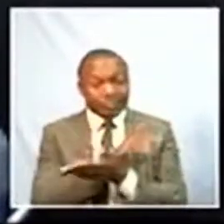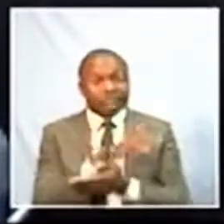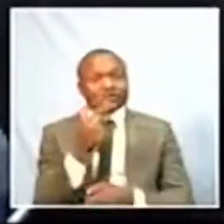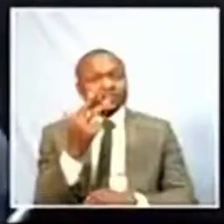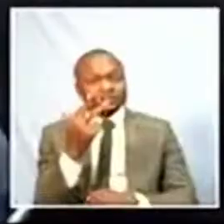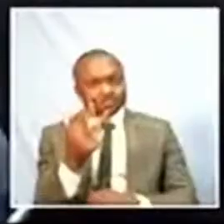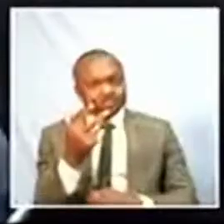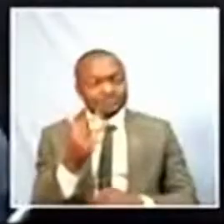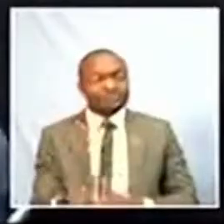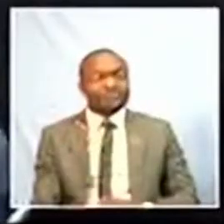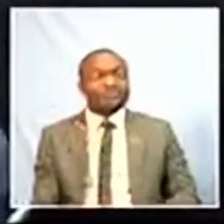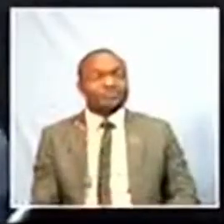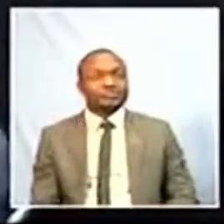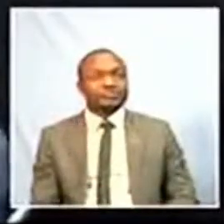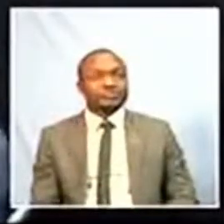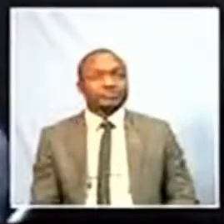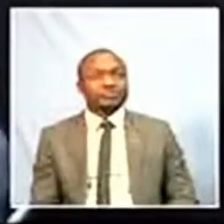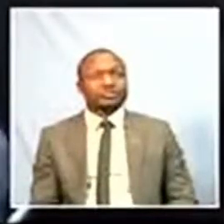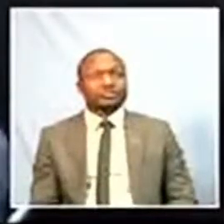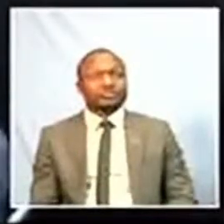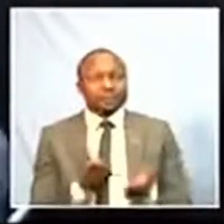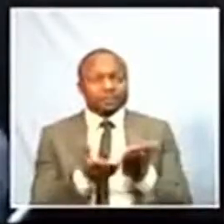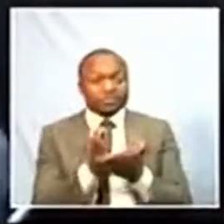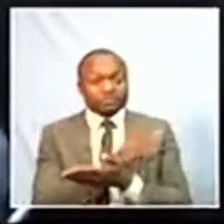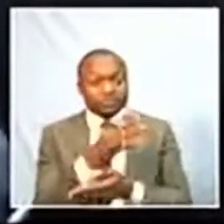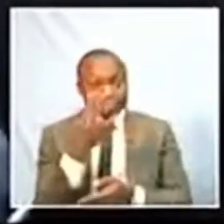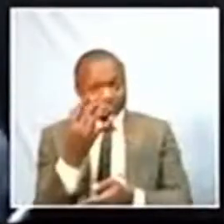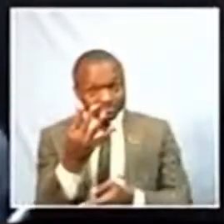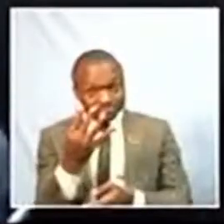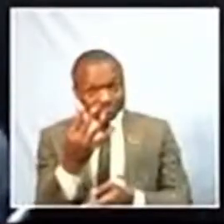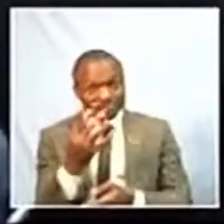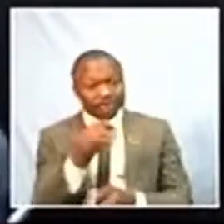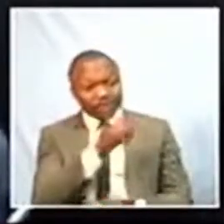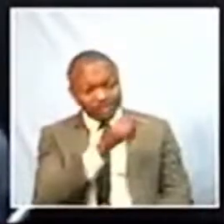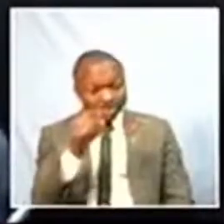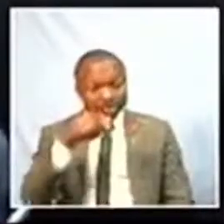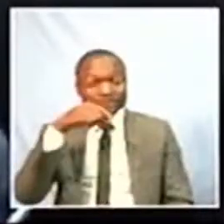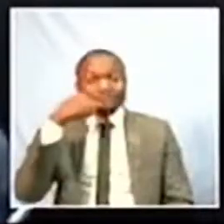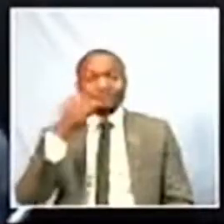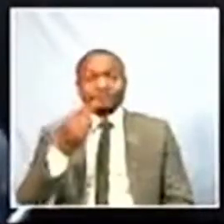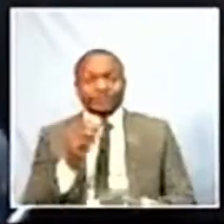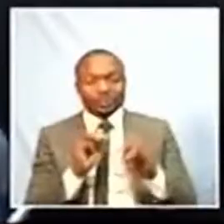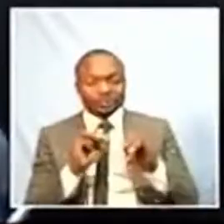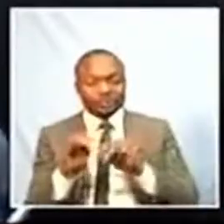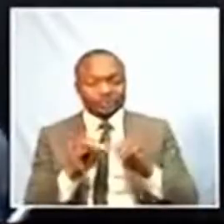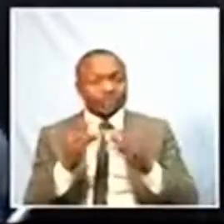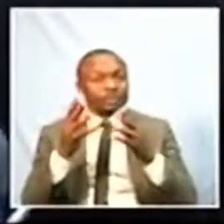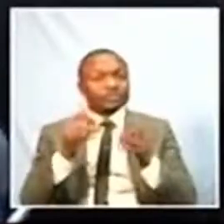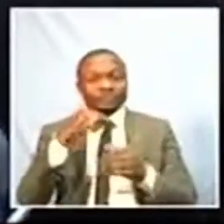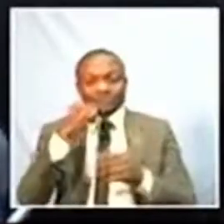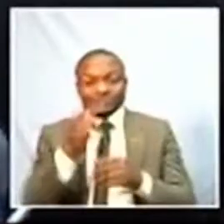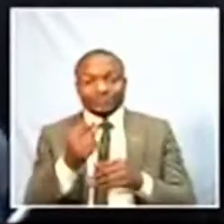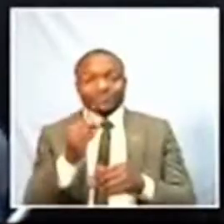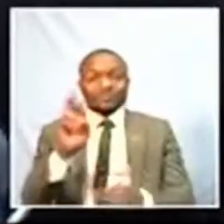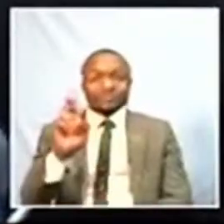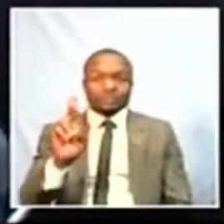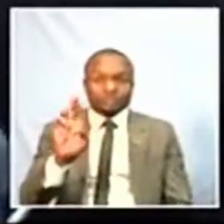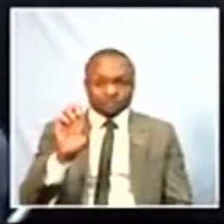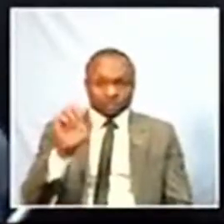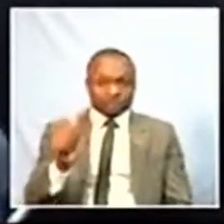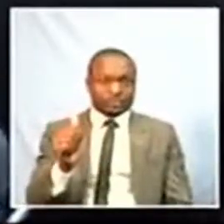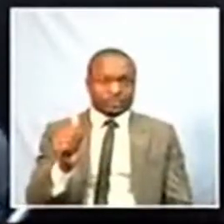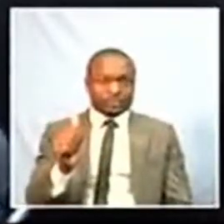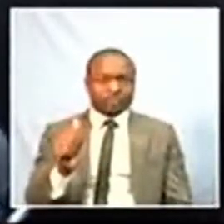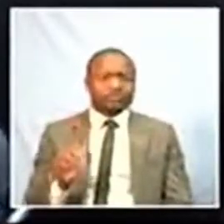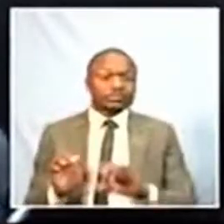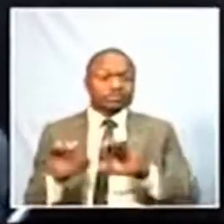where, submission on page 4, where they're saying management wishes to state that RIA